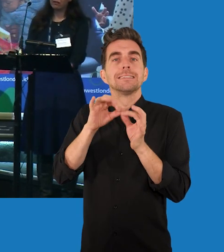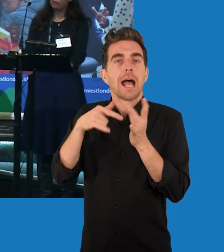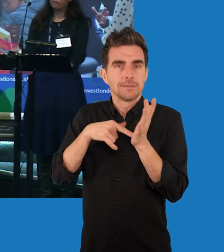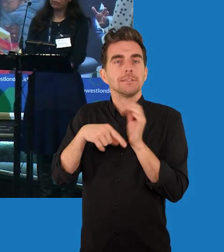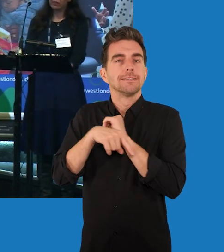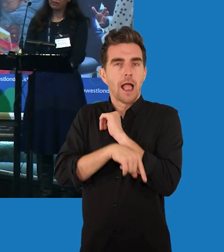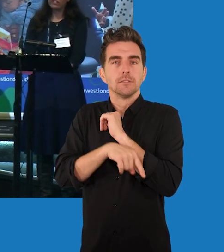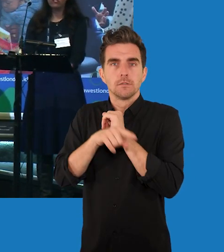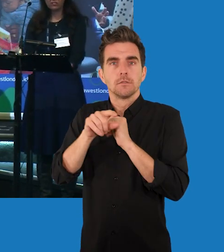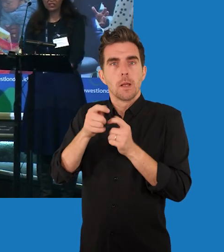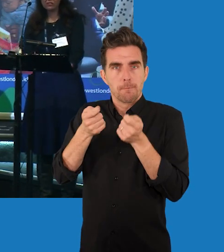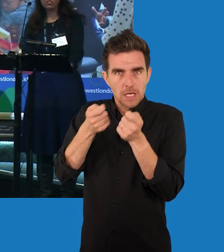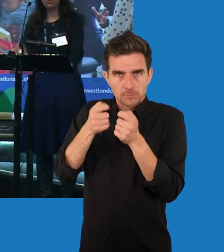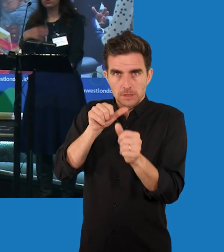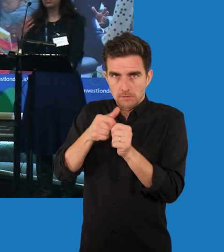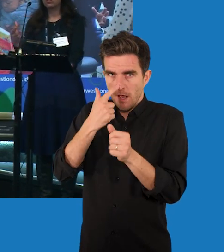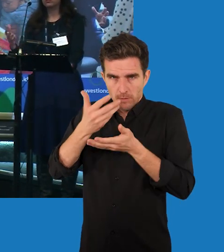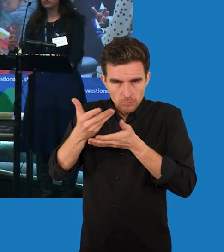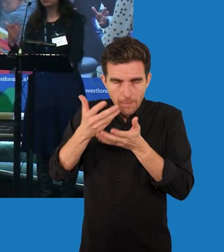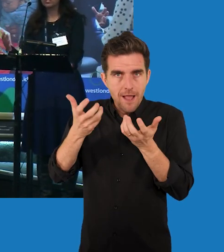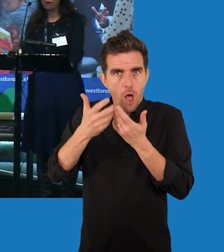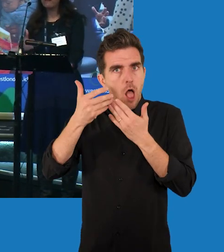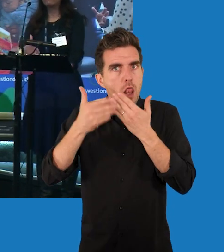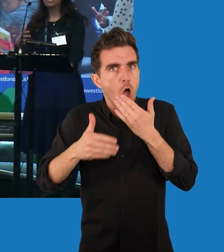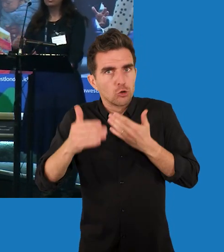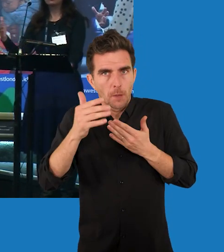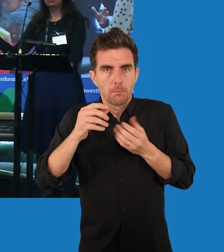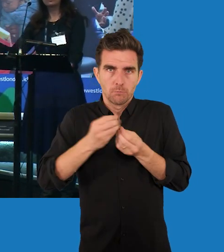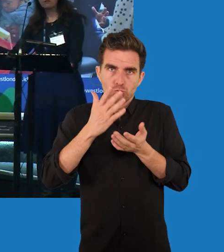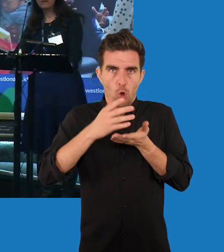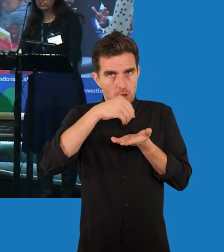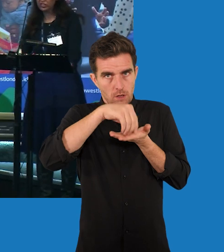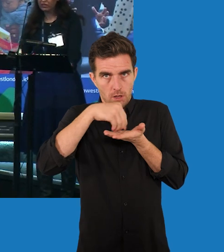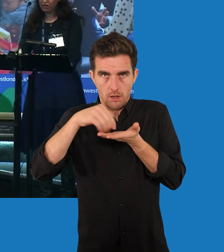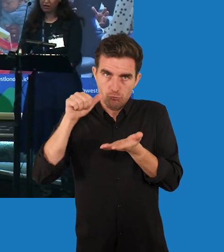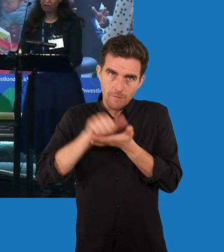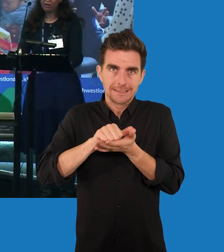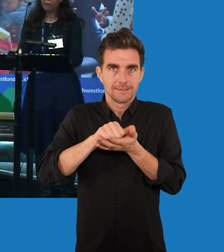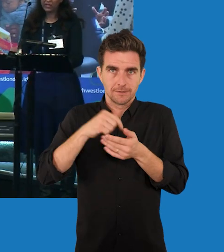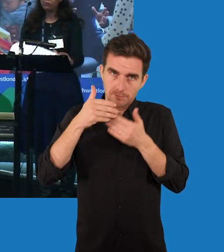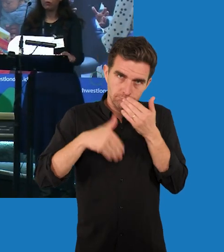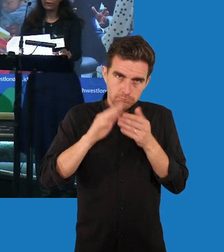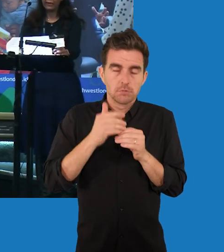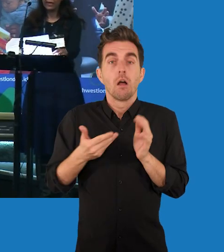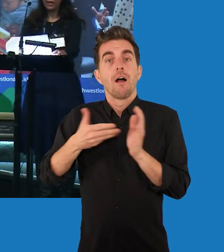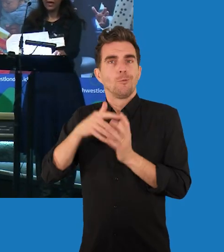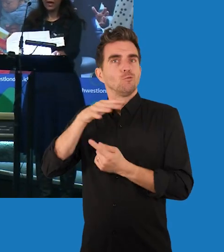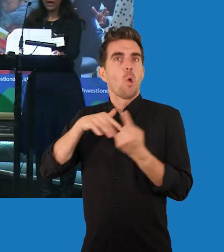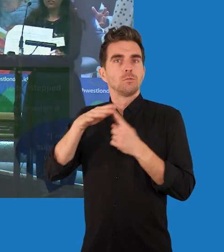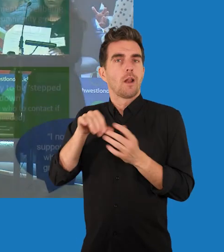management agency who could just sort of talk to her about long-term managing her money